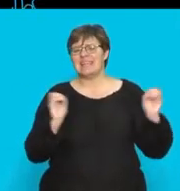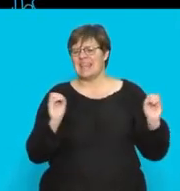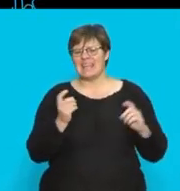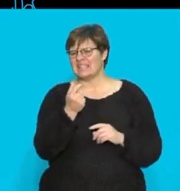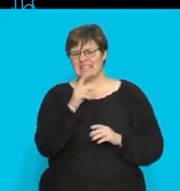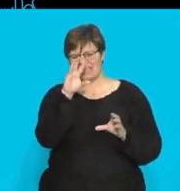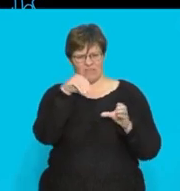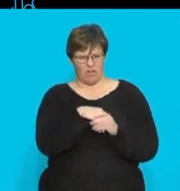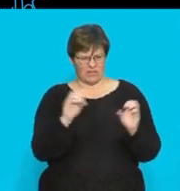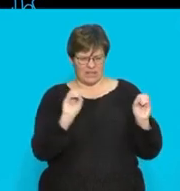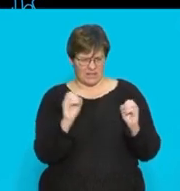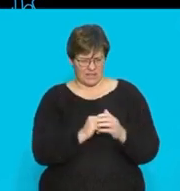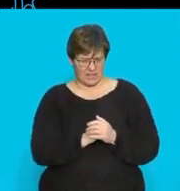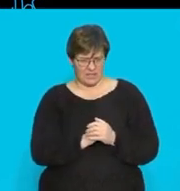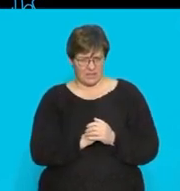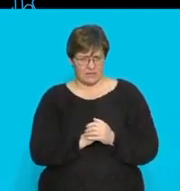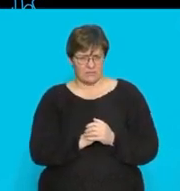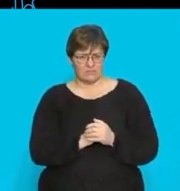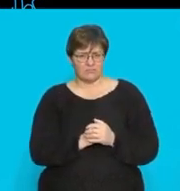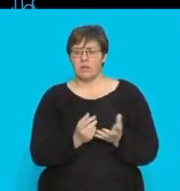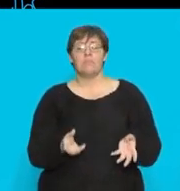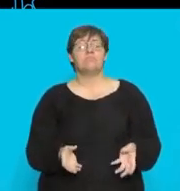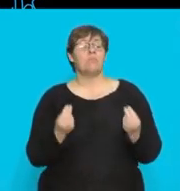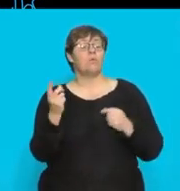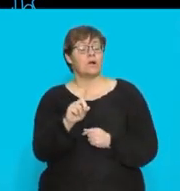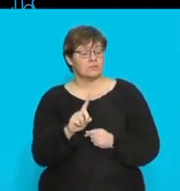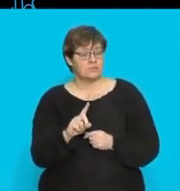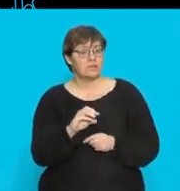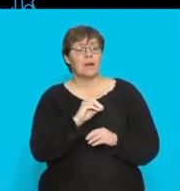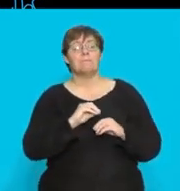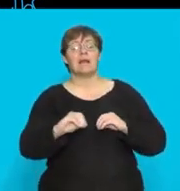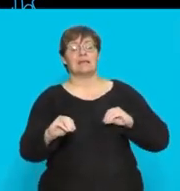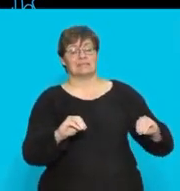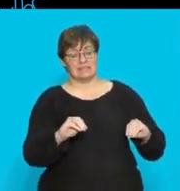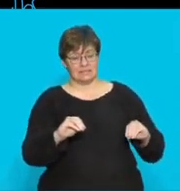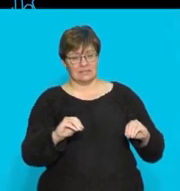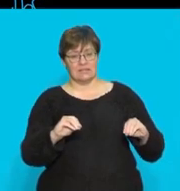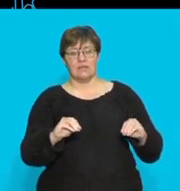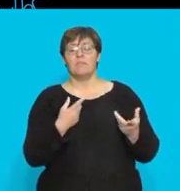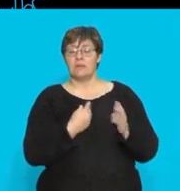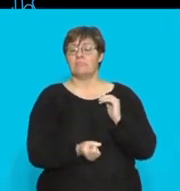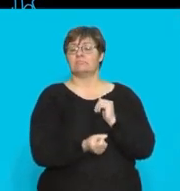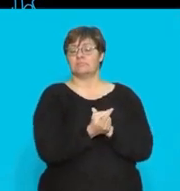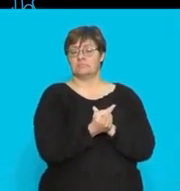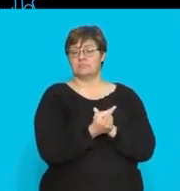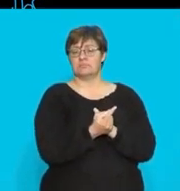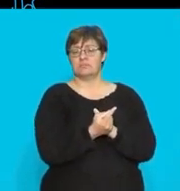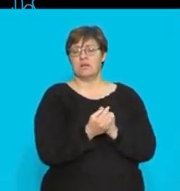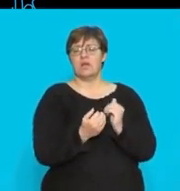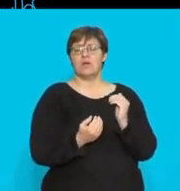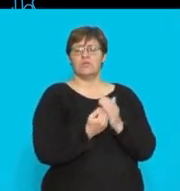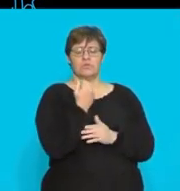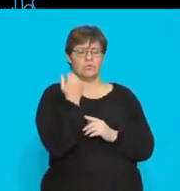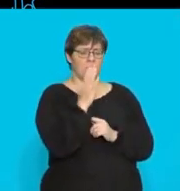with seeds. We cut them, and what did they give rise to? We planted them, and they gave rise to a